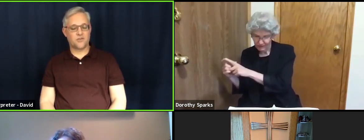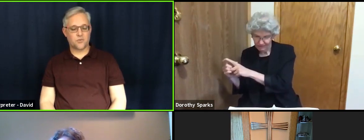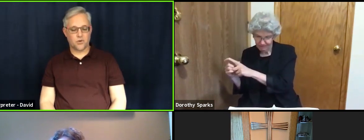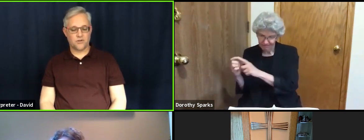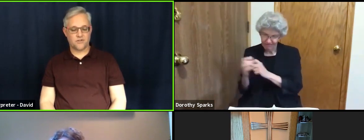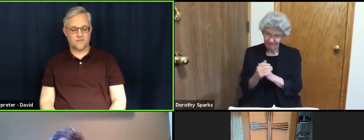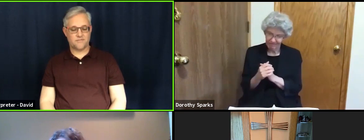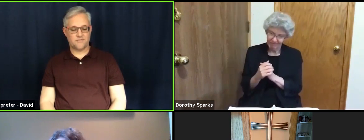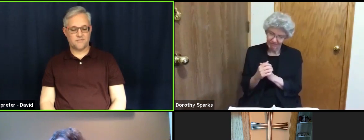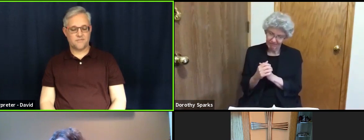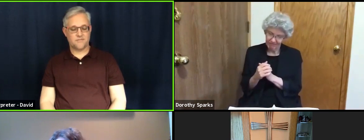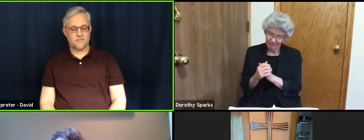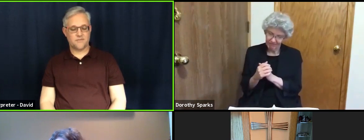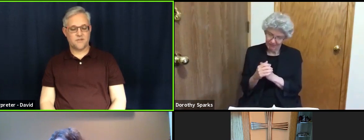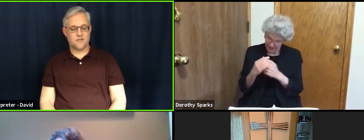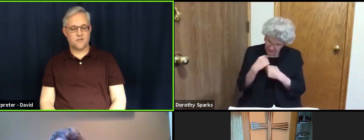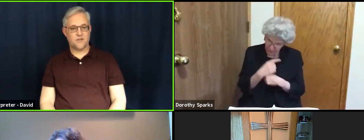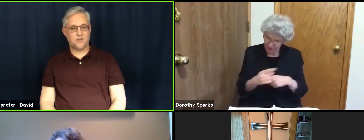honest words